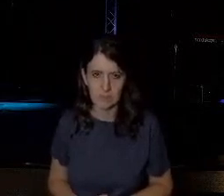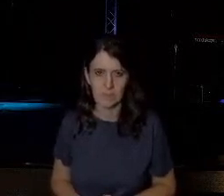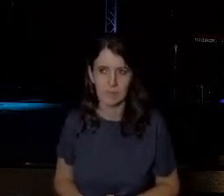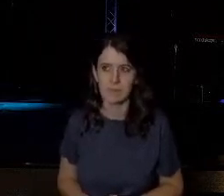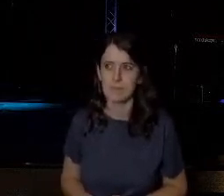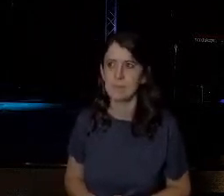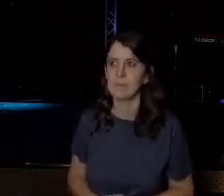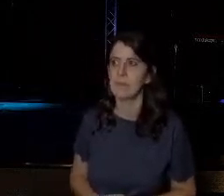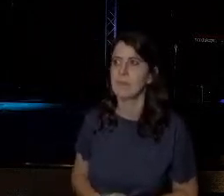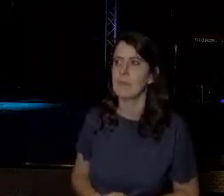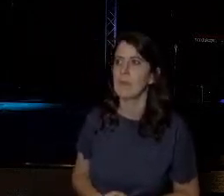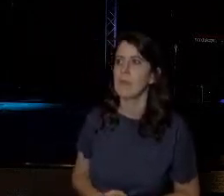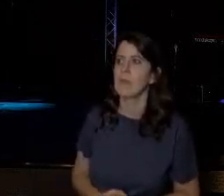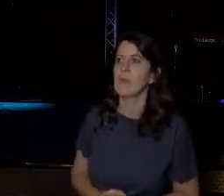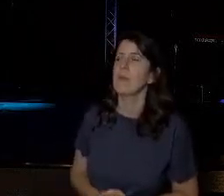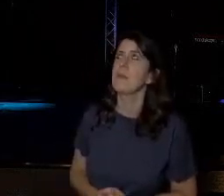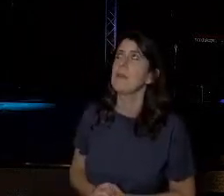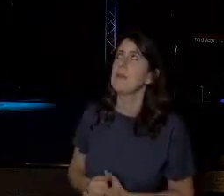God,